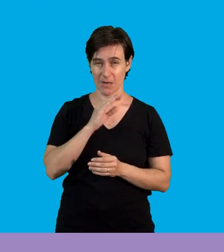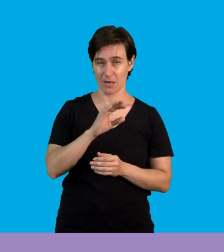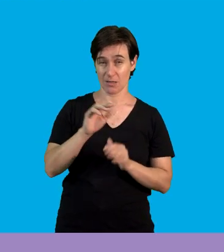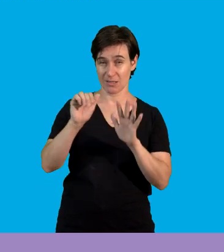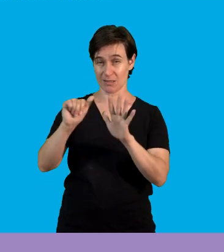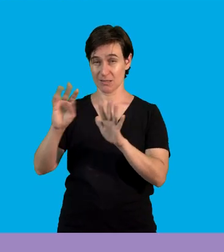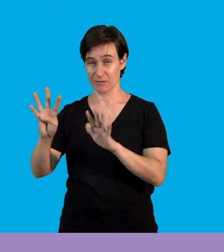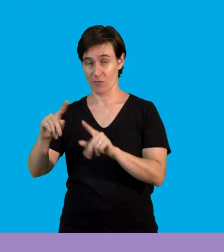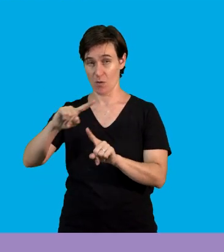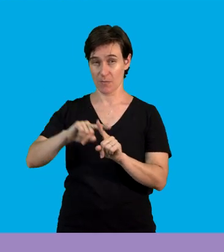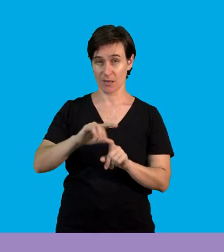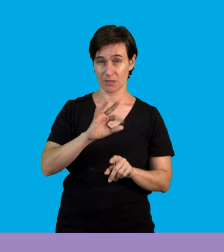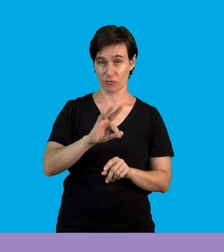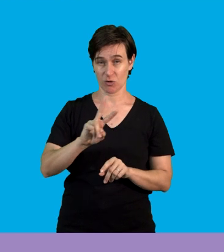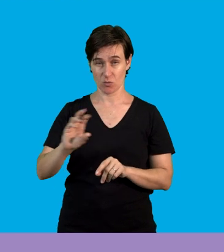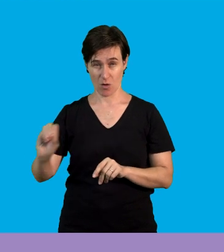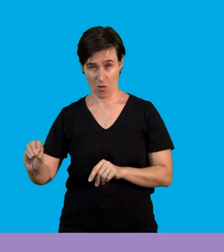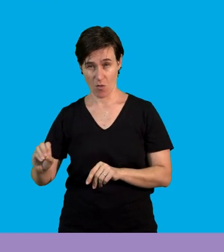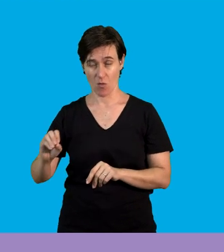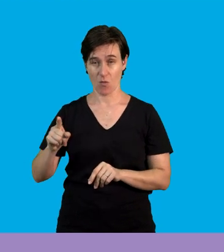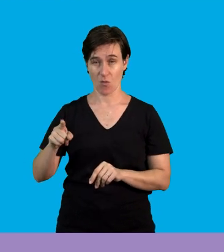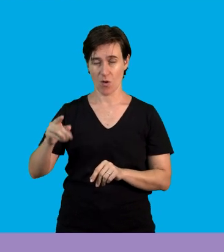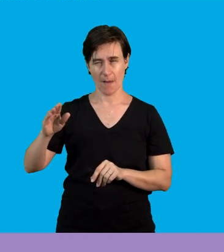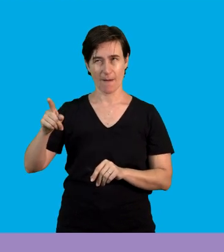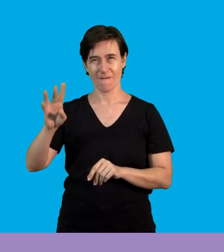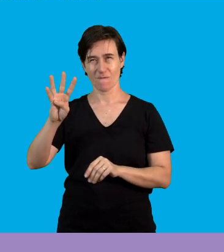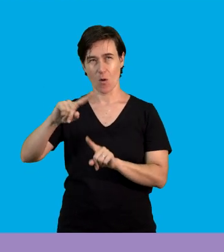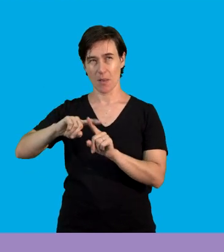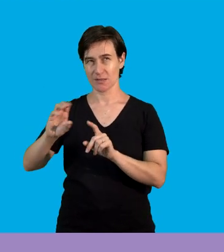then add them out. 4 plus 0 is 4.